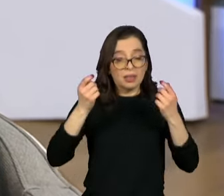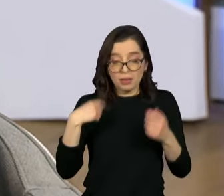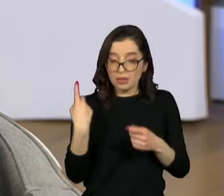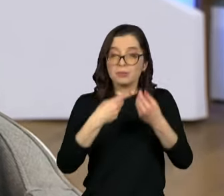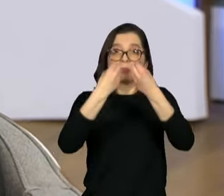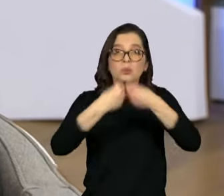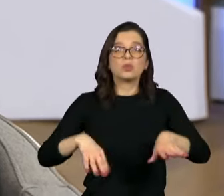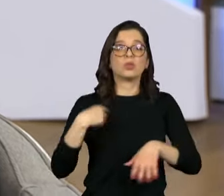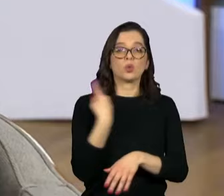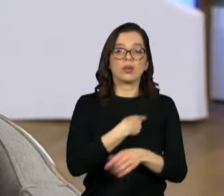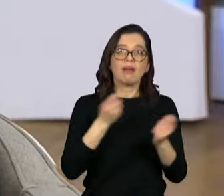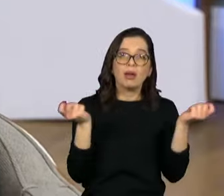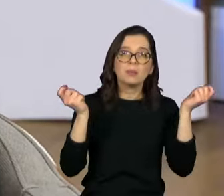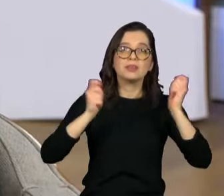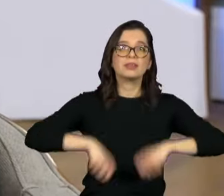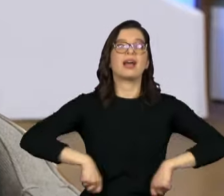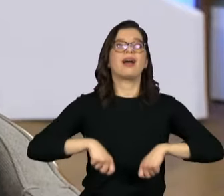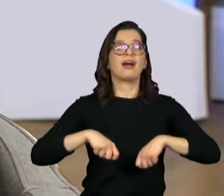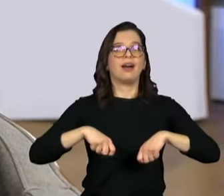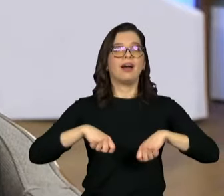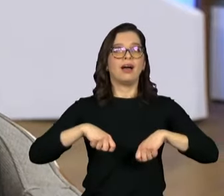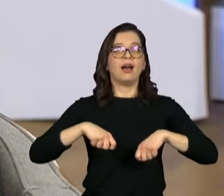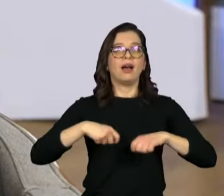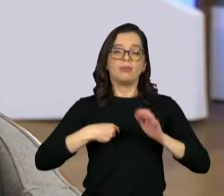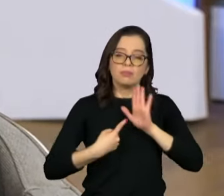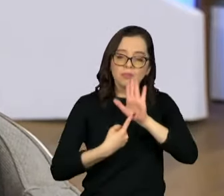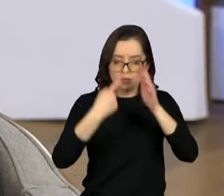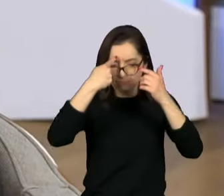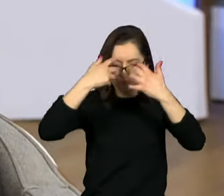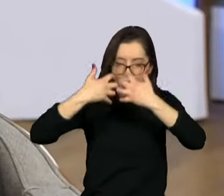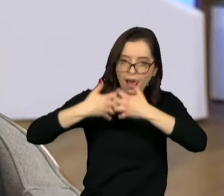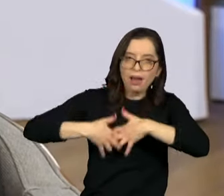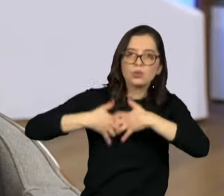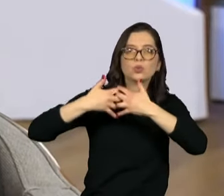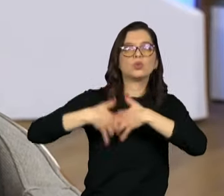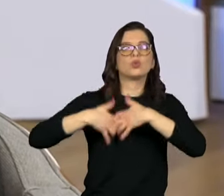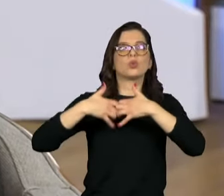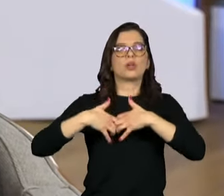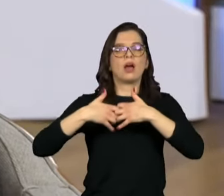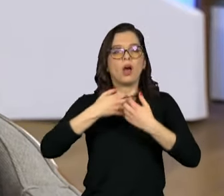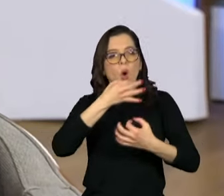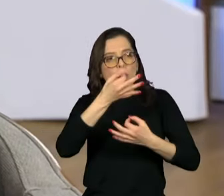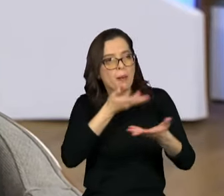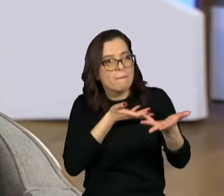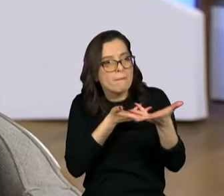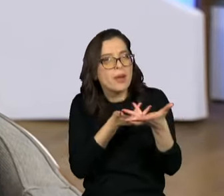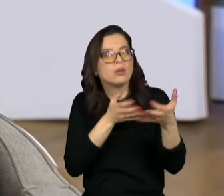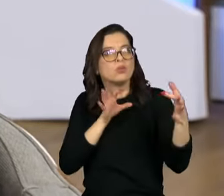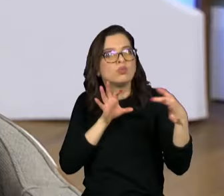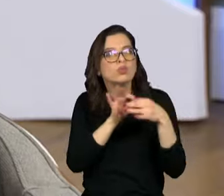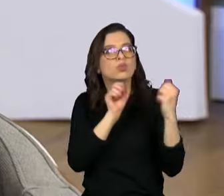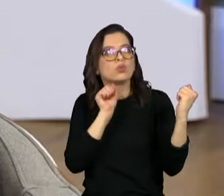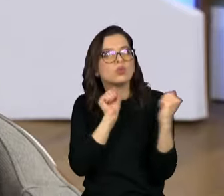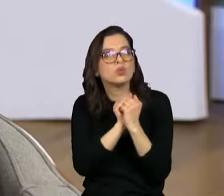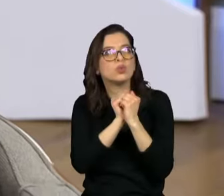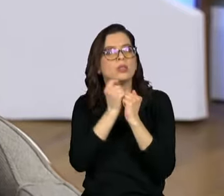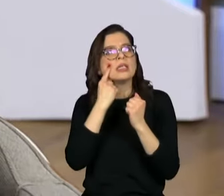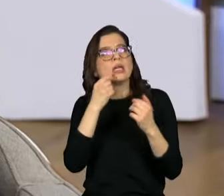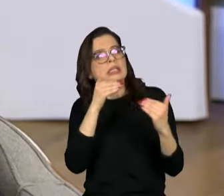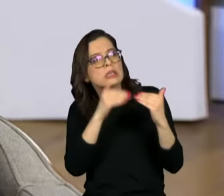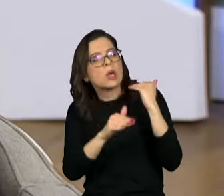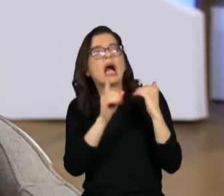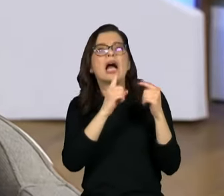expense of enabling us to reason together and argue together, even to